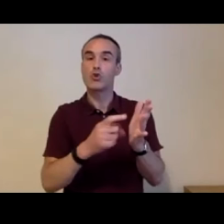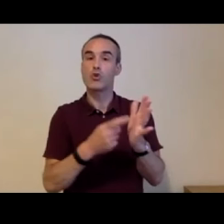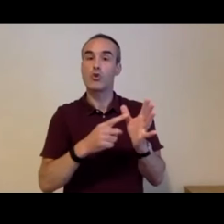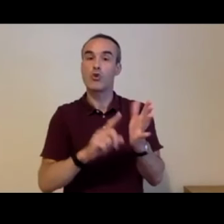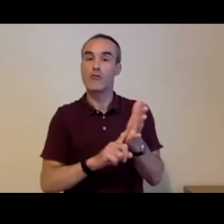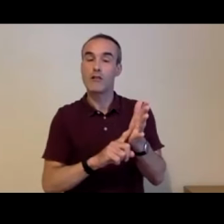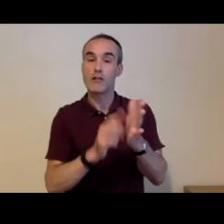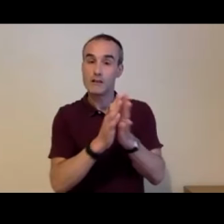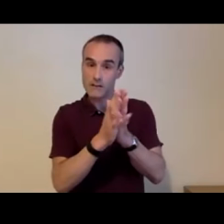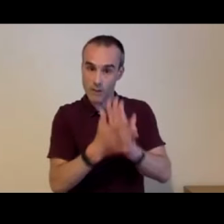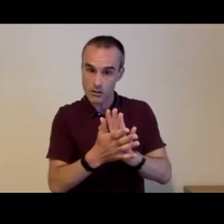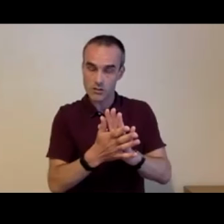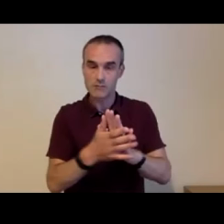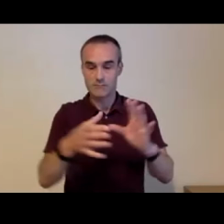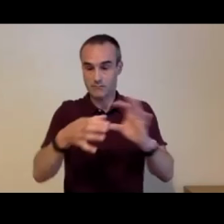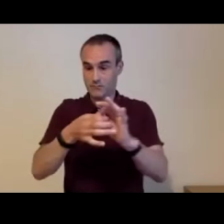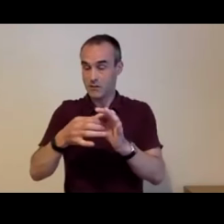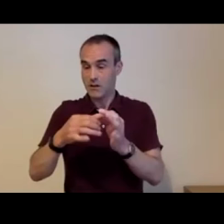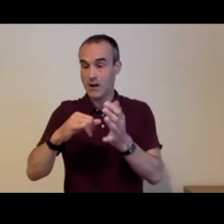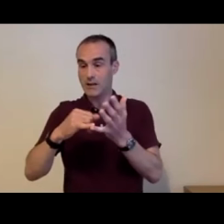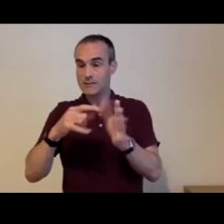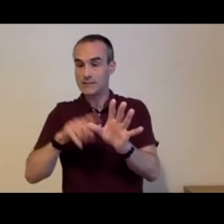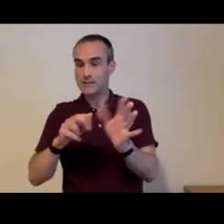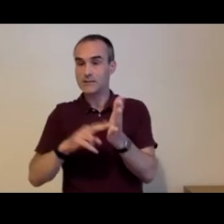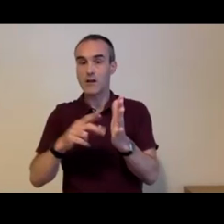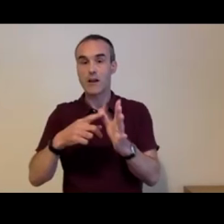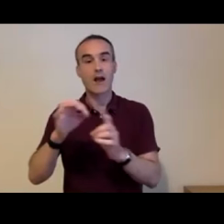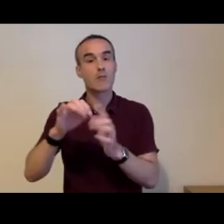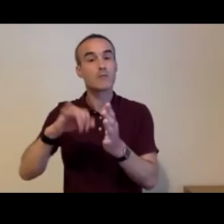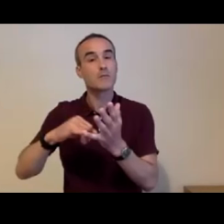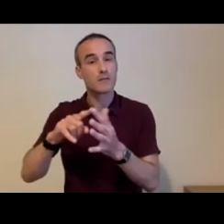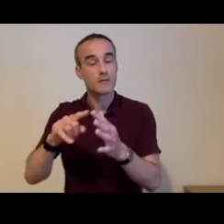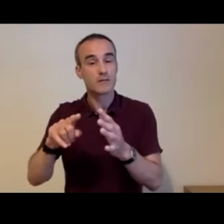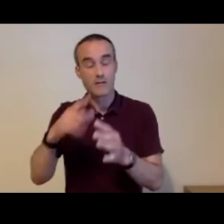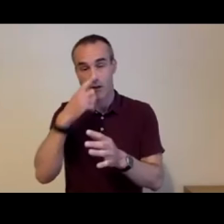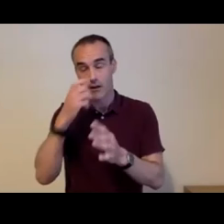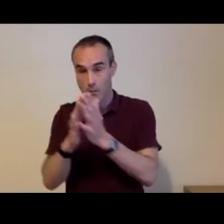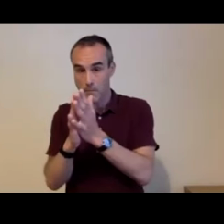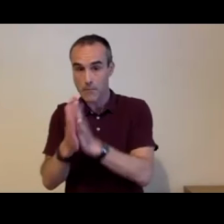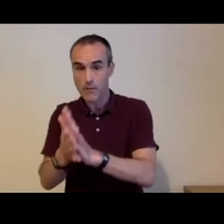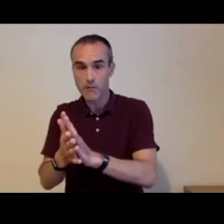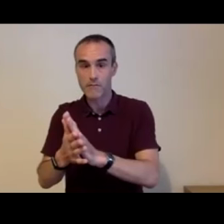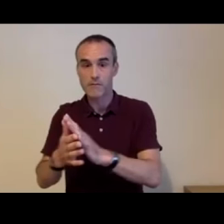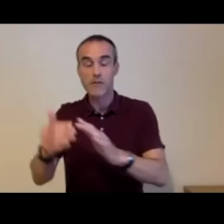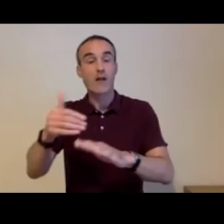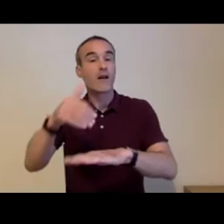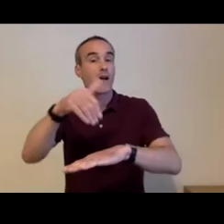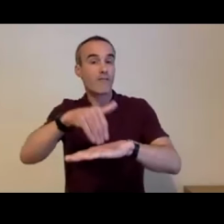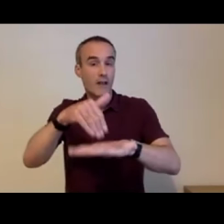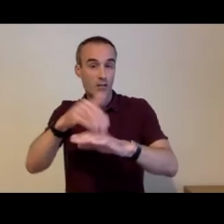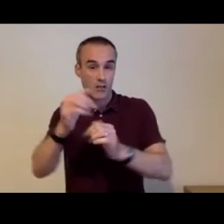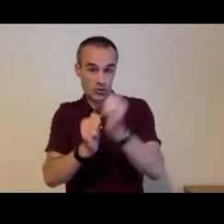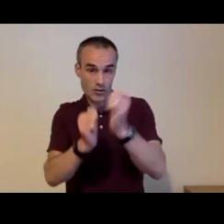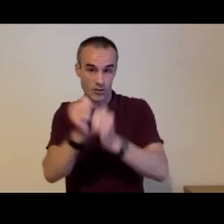the synapses from the inner hair cells, these ribbon synapses. They can affect the structure of the inner